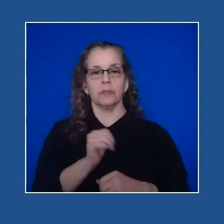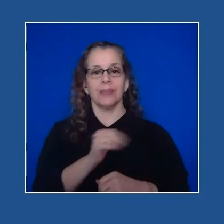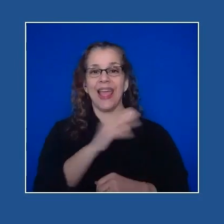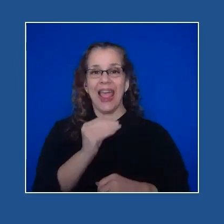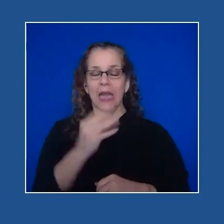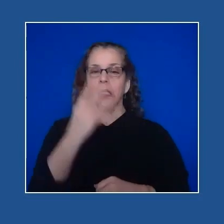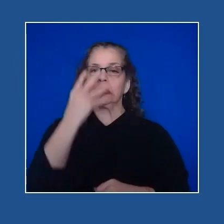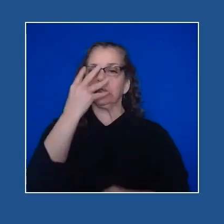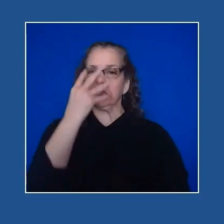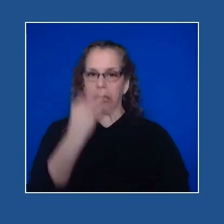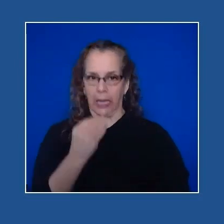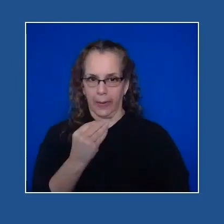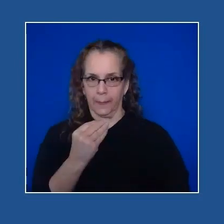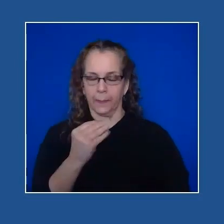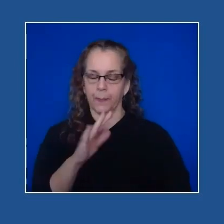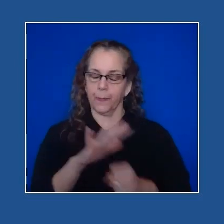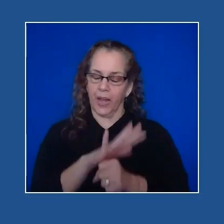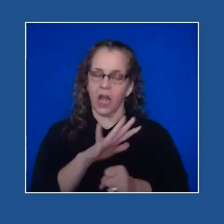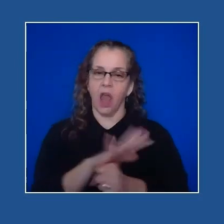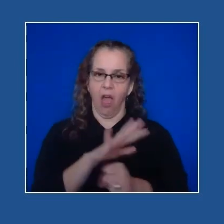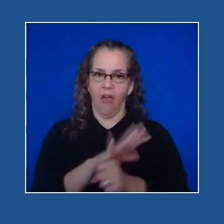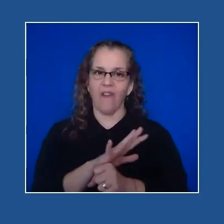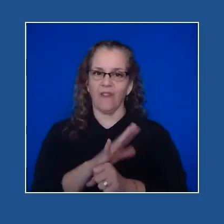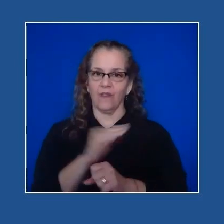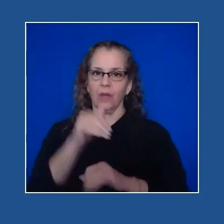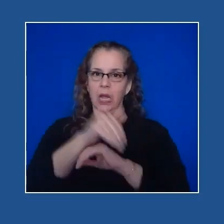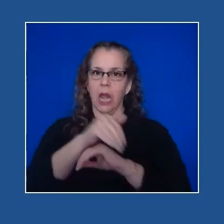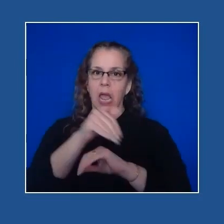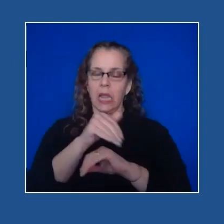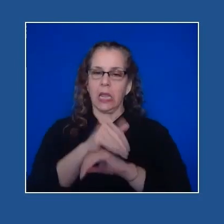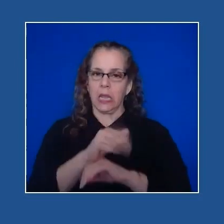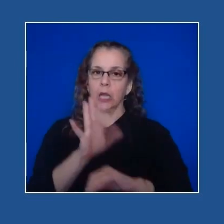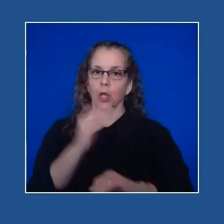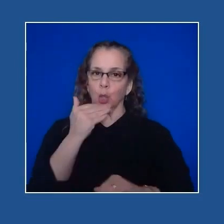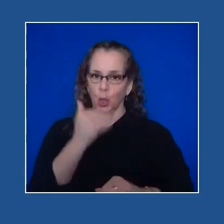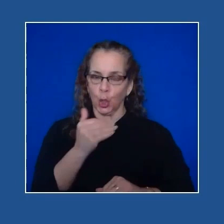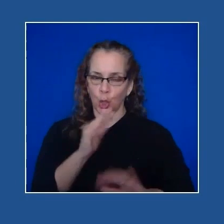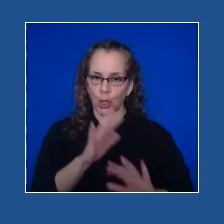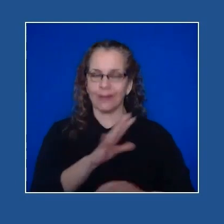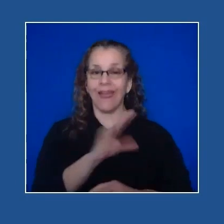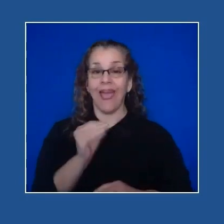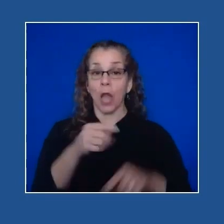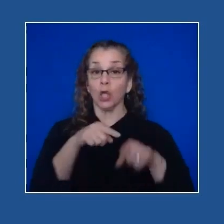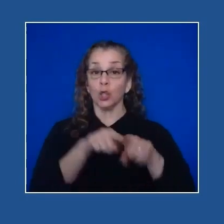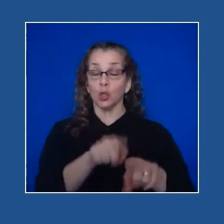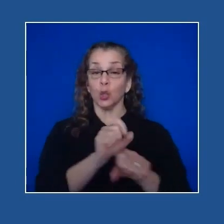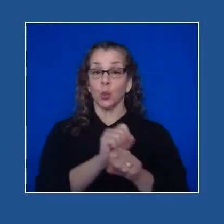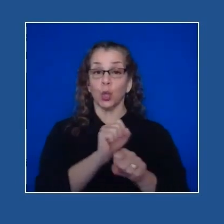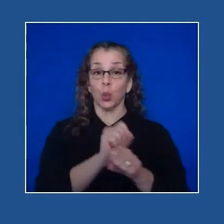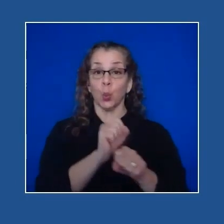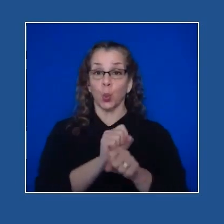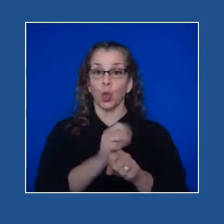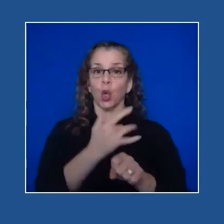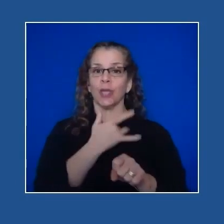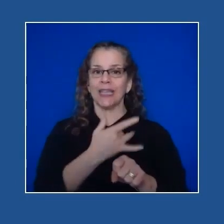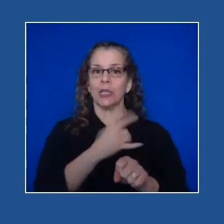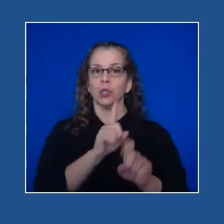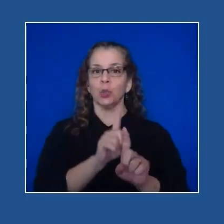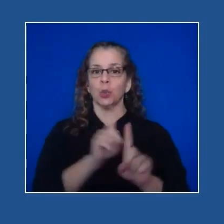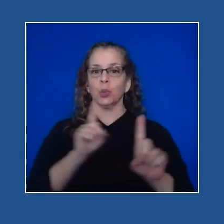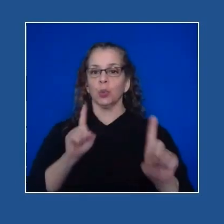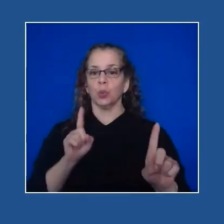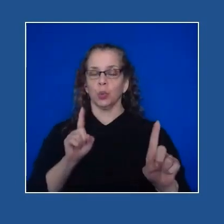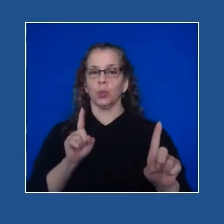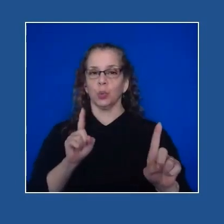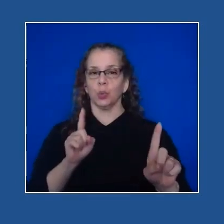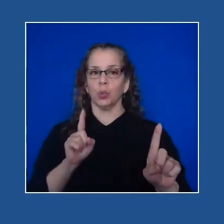really take seriously to have good sleeping habits, and that at work they keep a distance with their colleagues